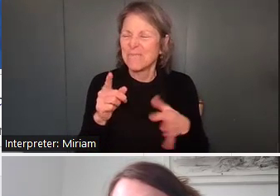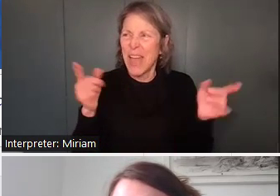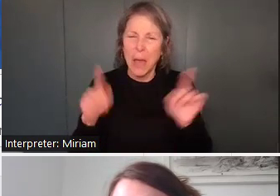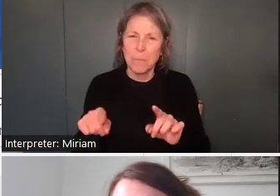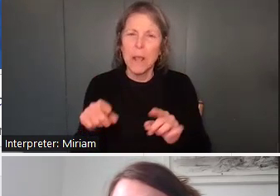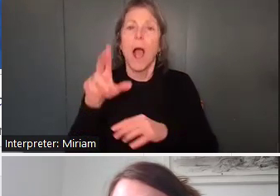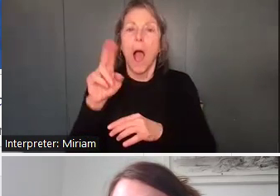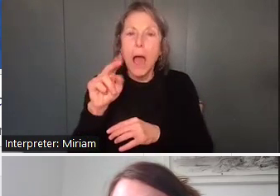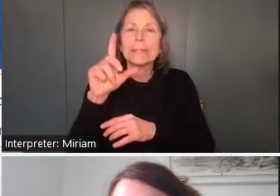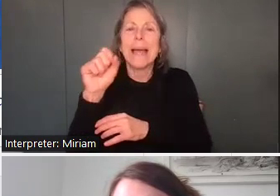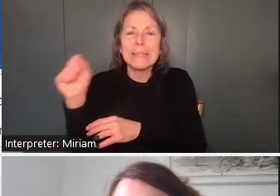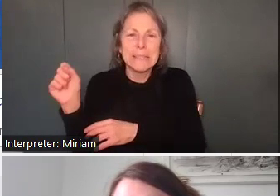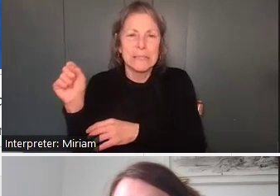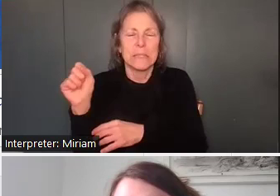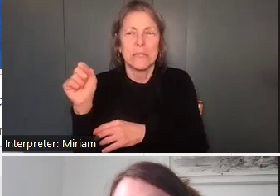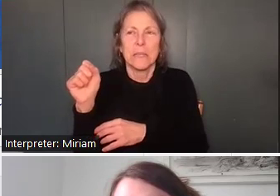was